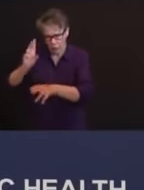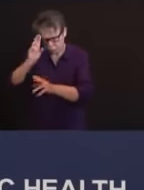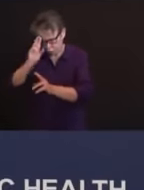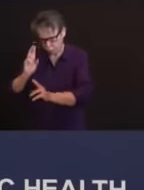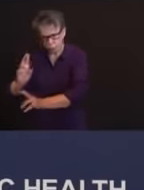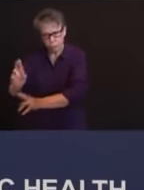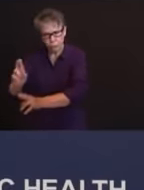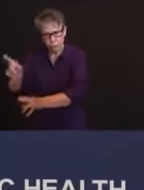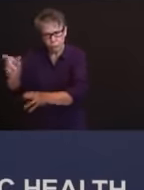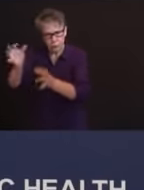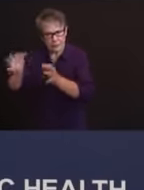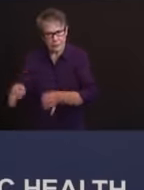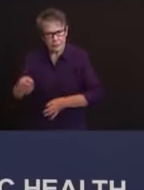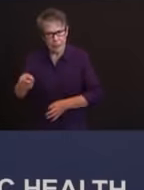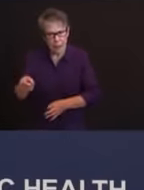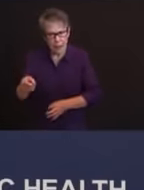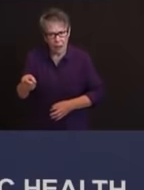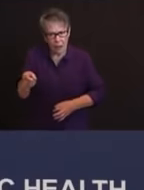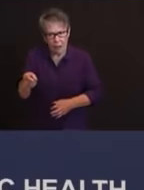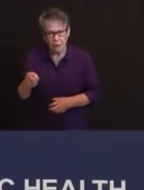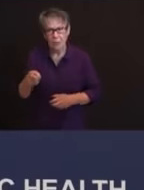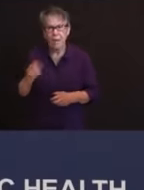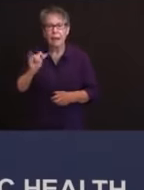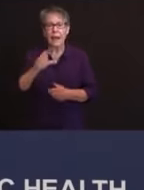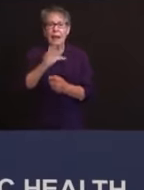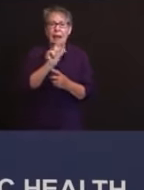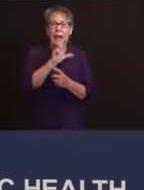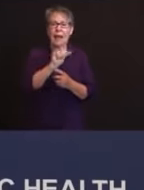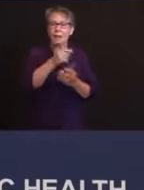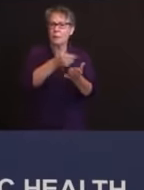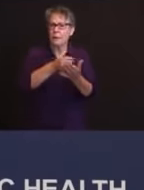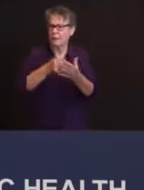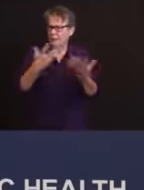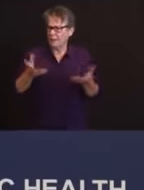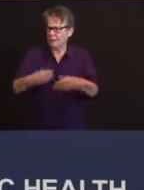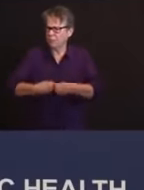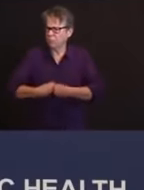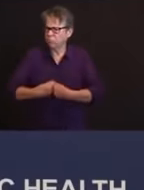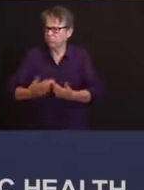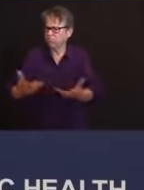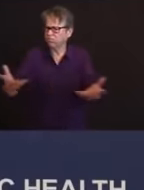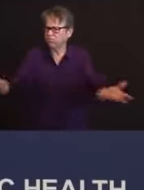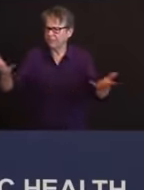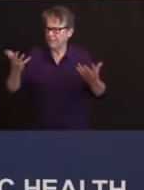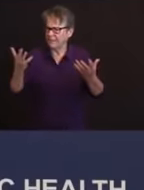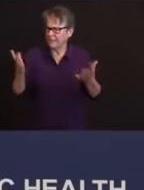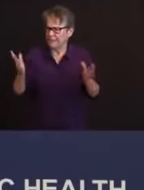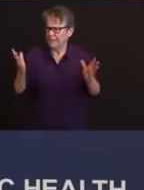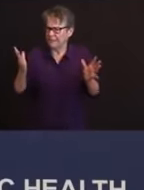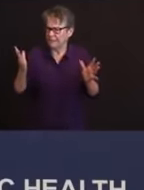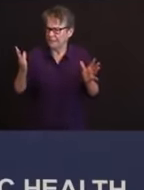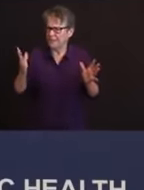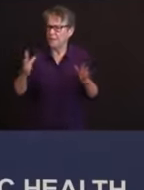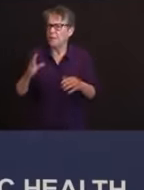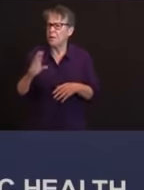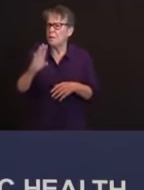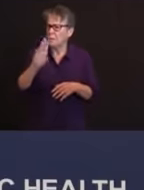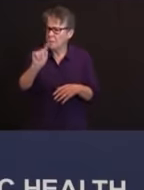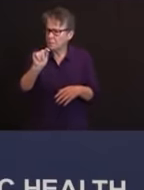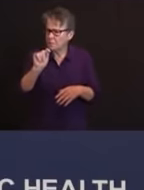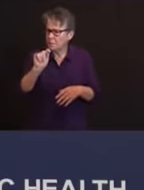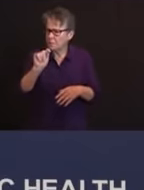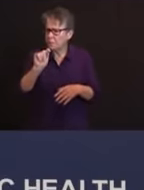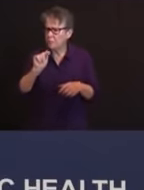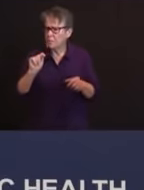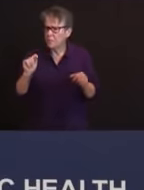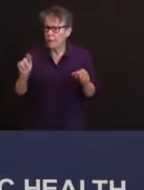it's all been allocated. I want to make sure that I've got this right, and my colleagues are telling me. It's all been allocated. It hasn't necessarily all been expended